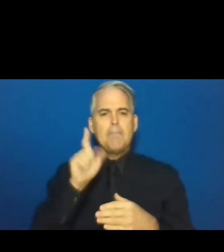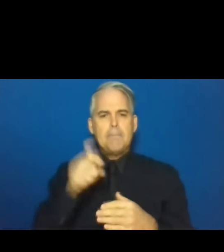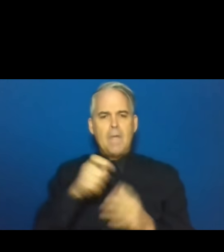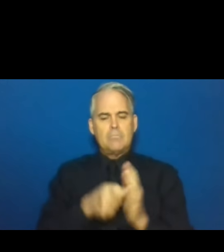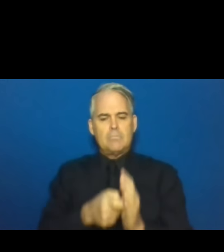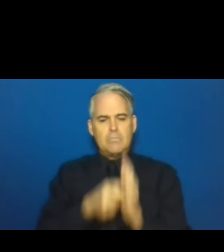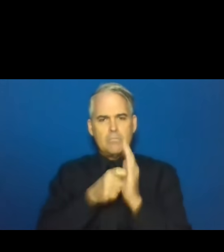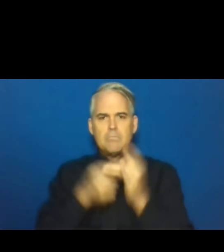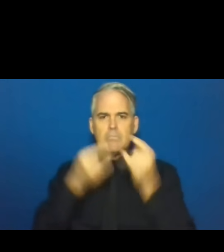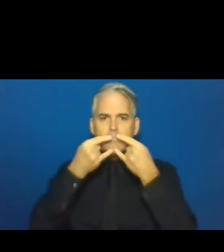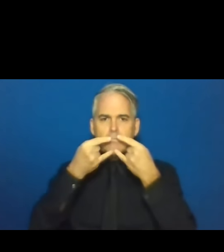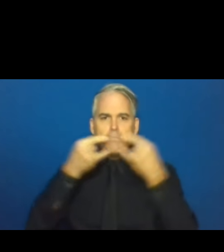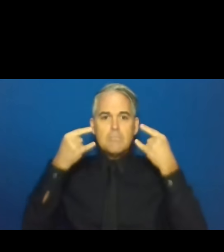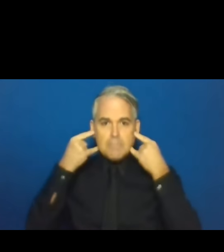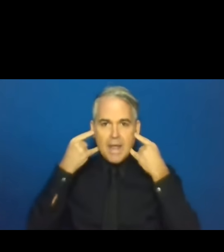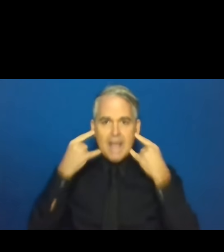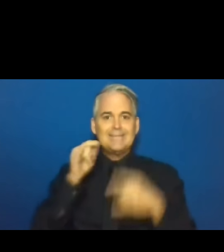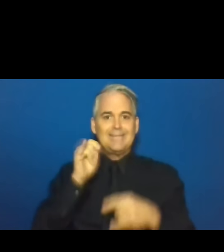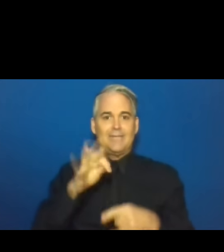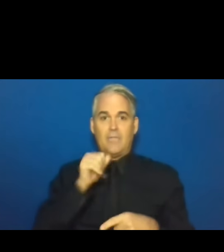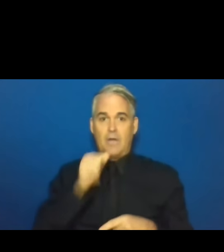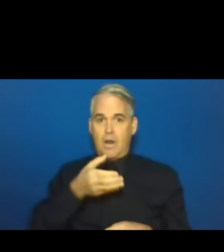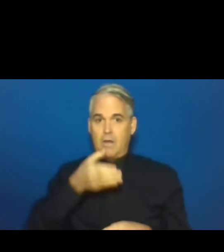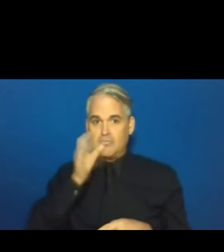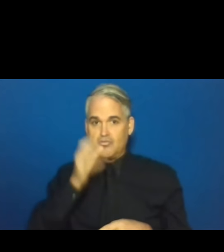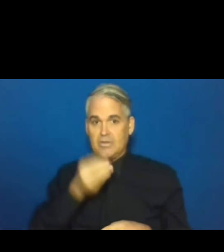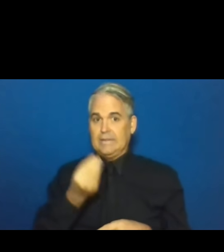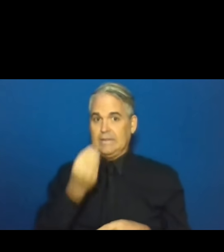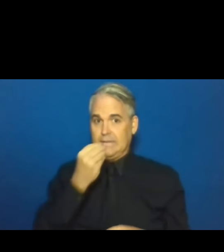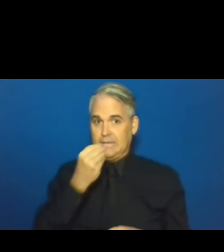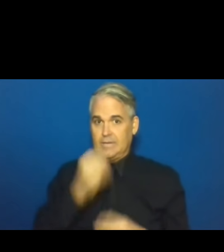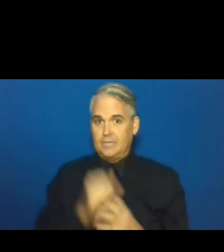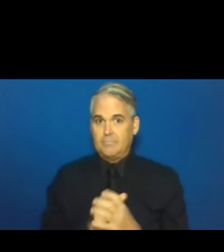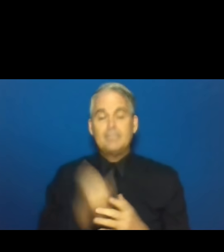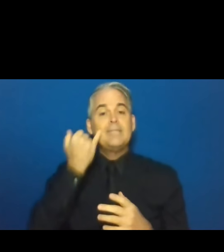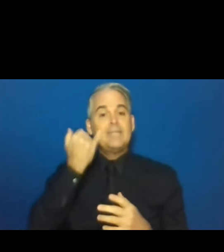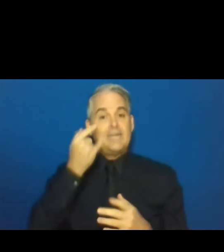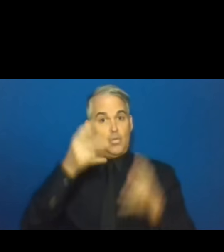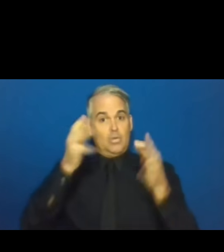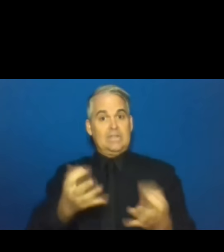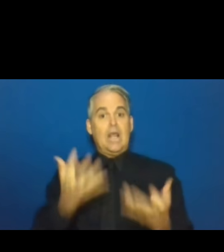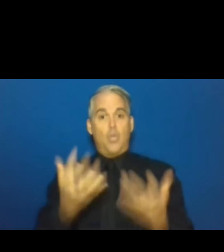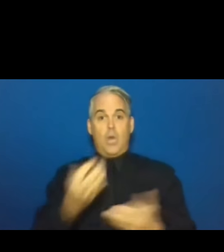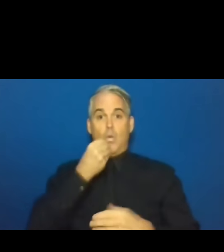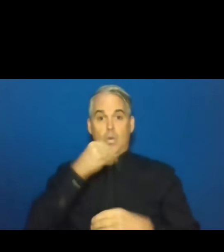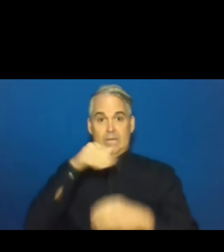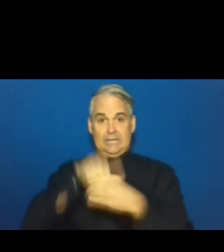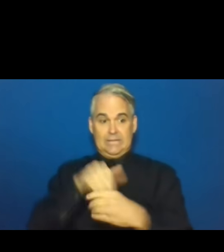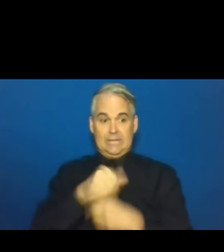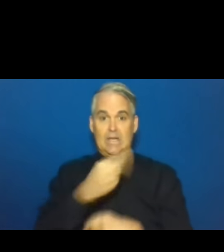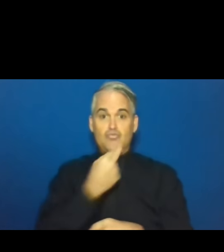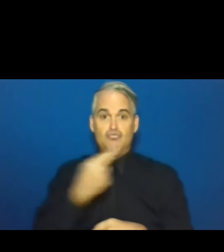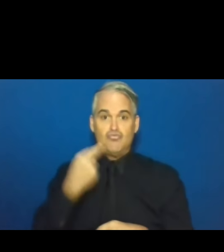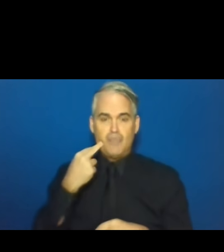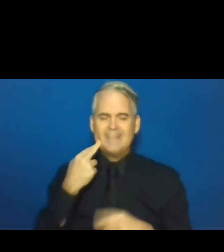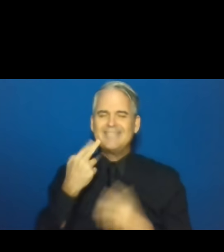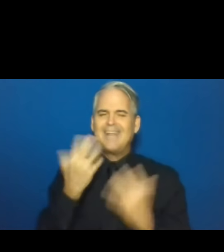not actively drinking and eating. If you choose to dine indoors, keep your mask on as much as